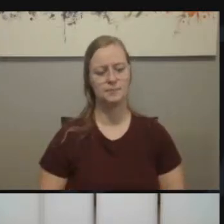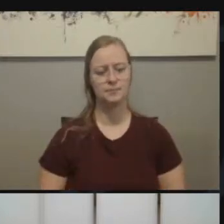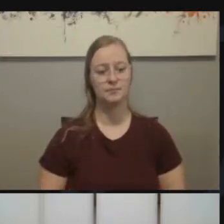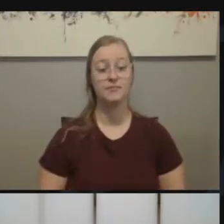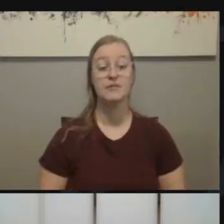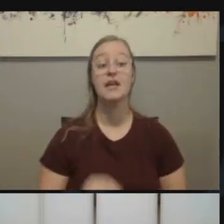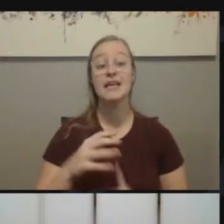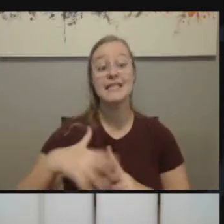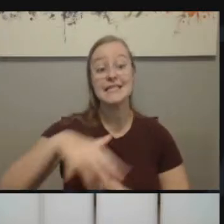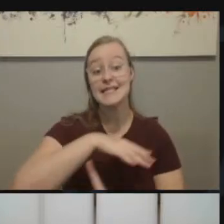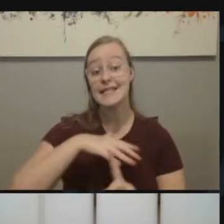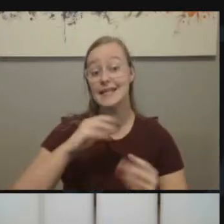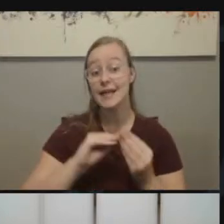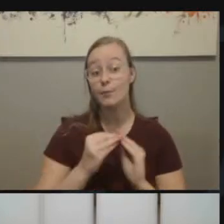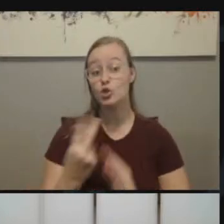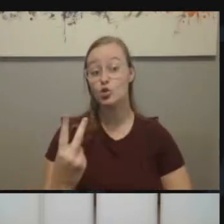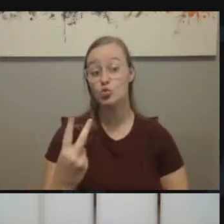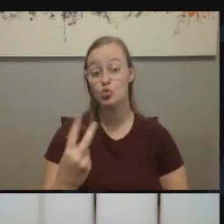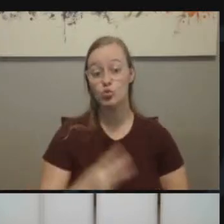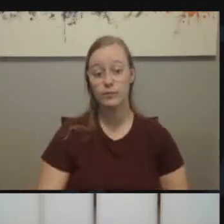2.